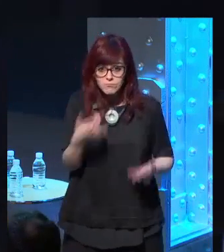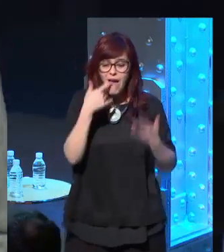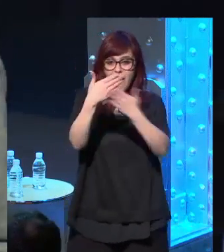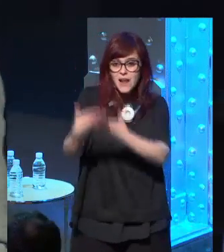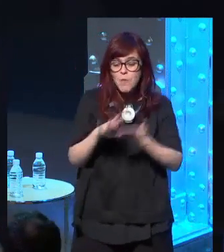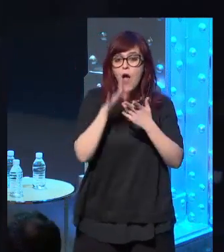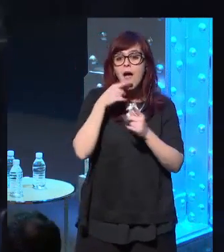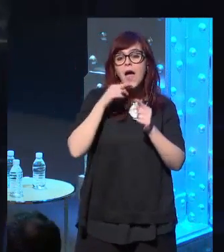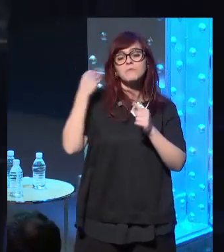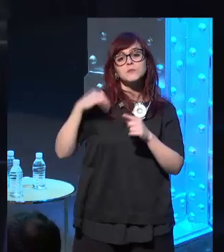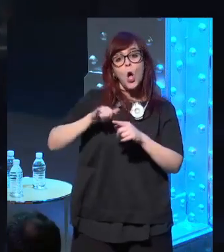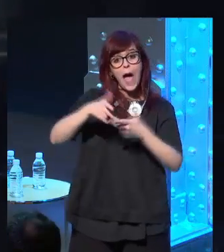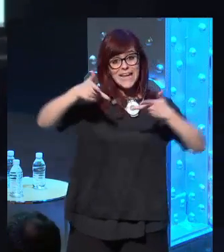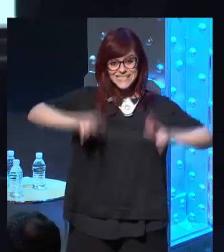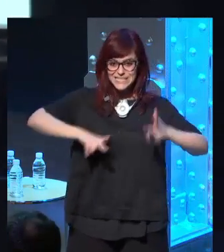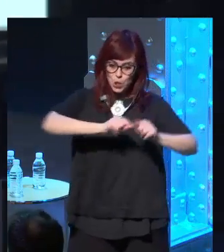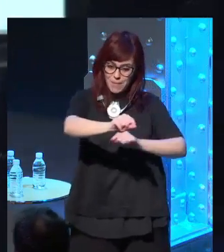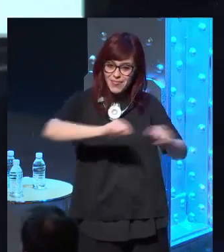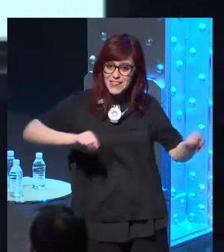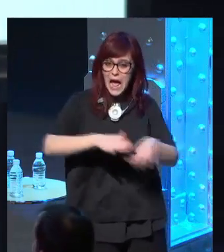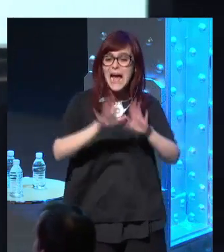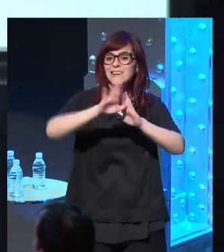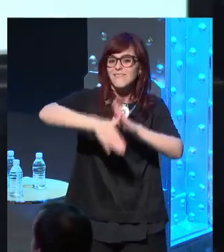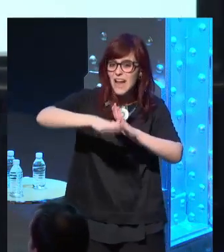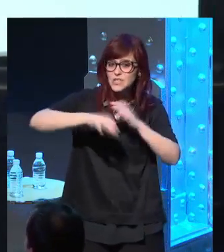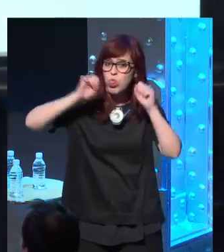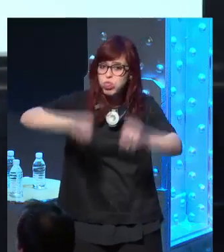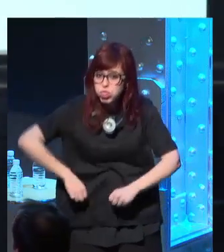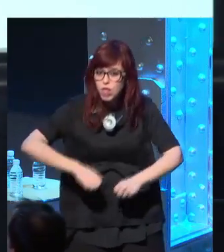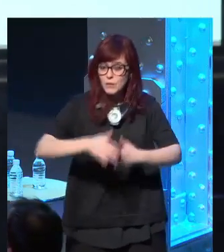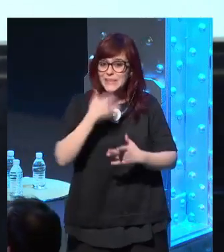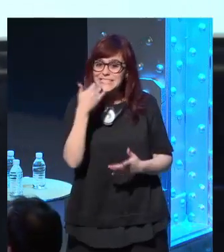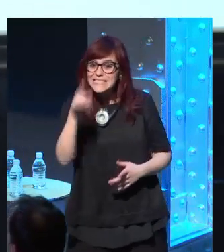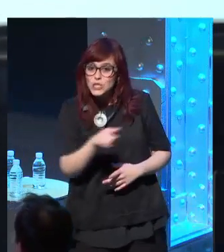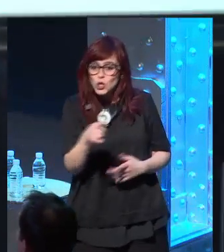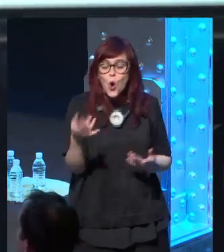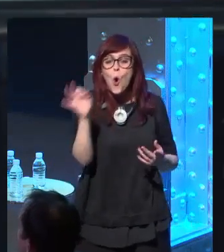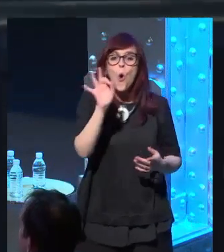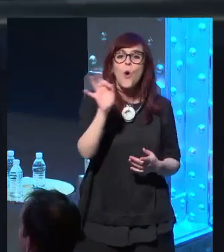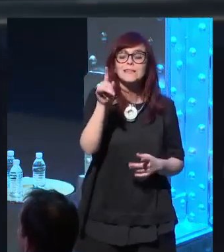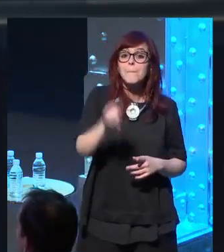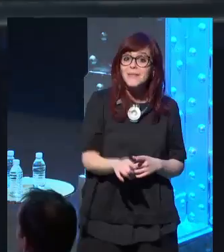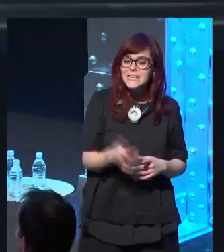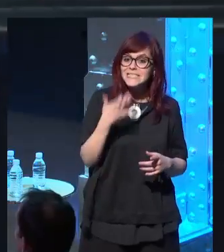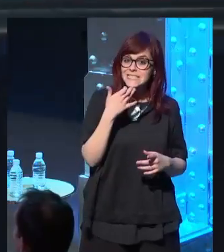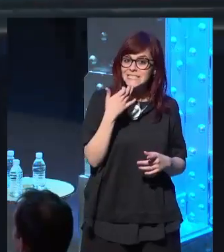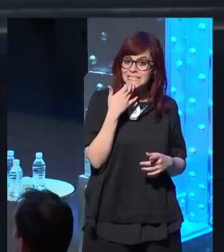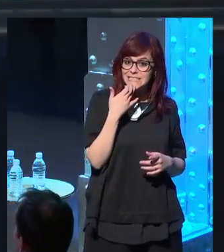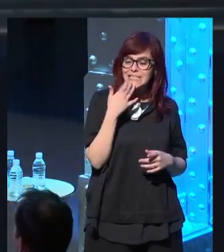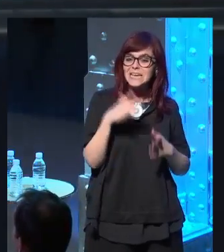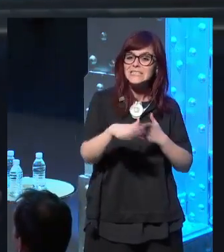seats, and they've also looked at whether there is a first-class cabin on the